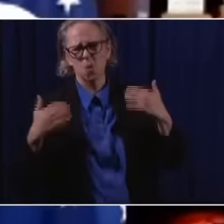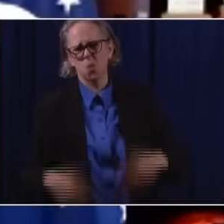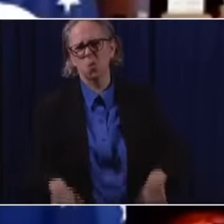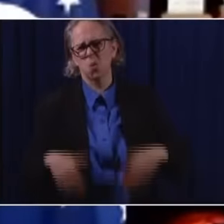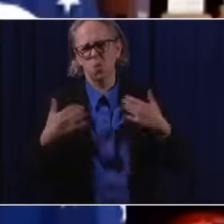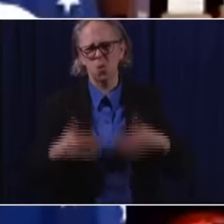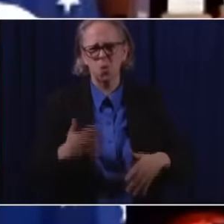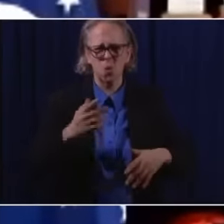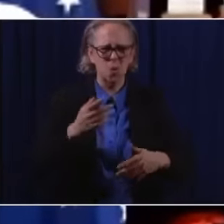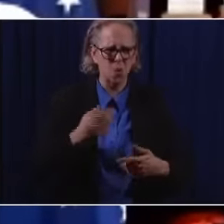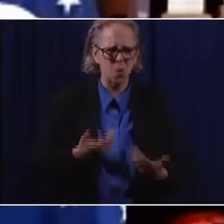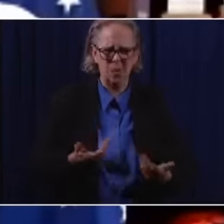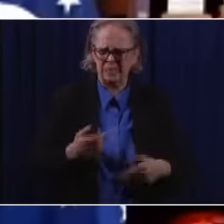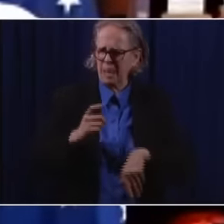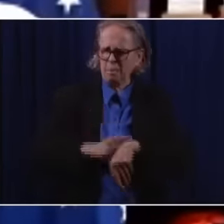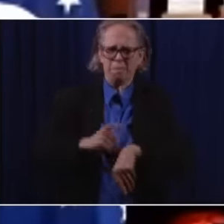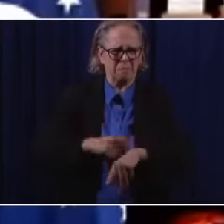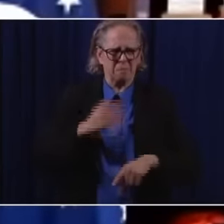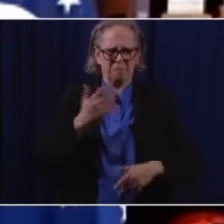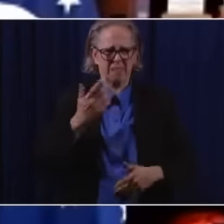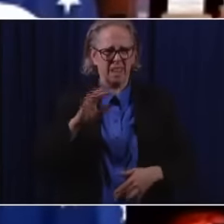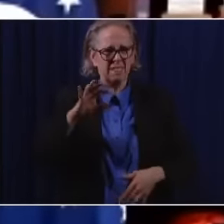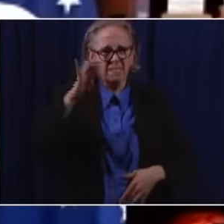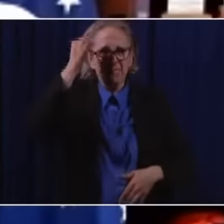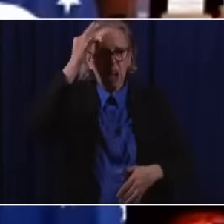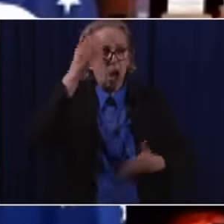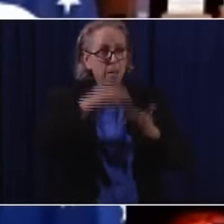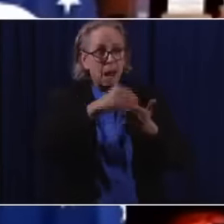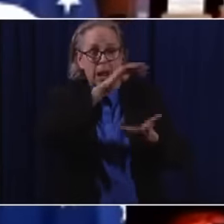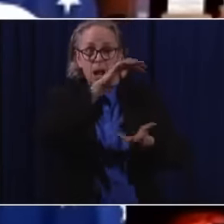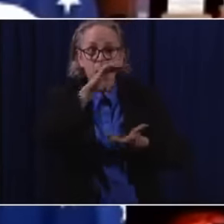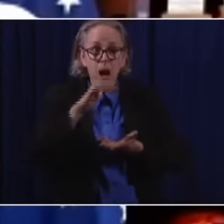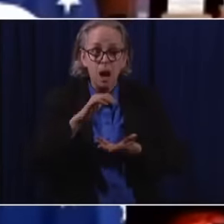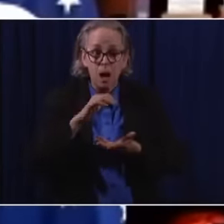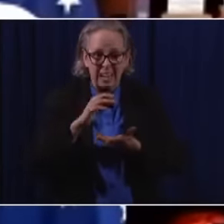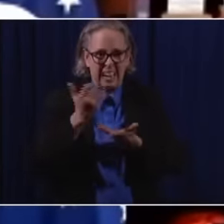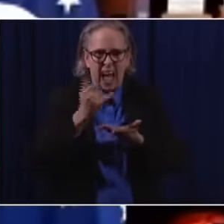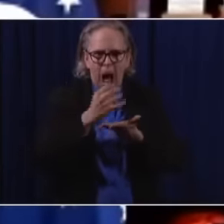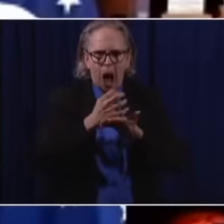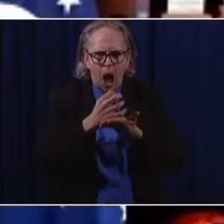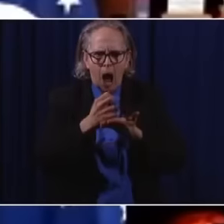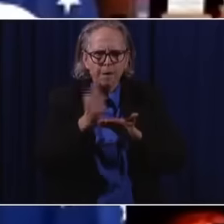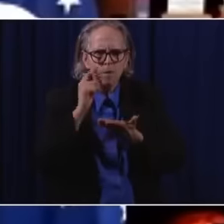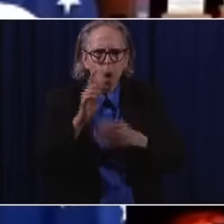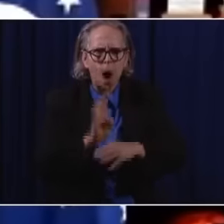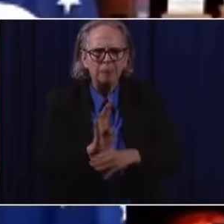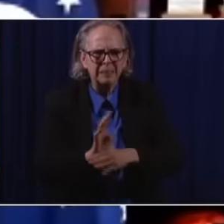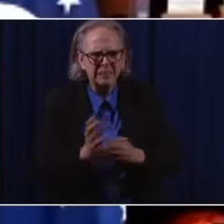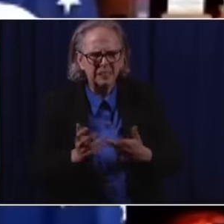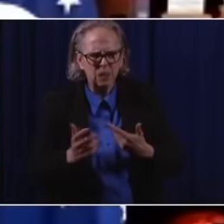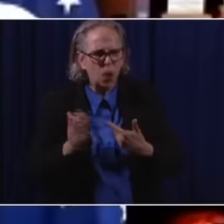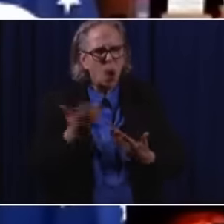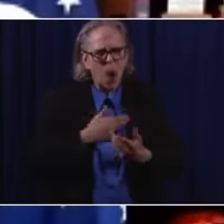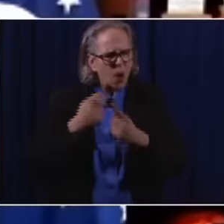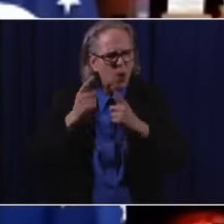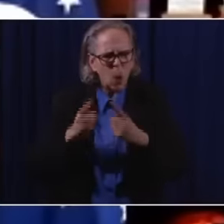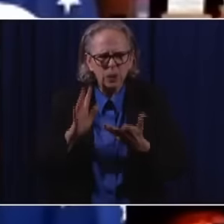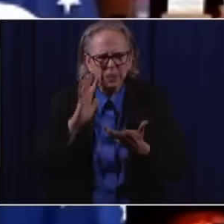out. And this is really helping to build a bridge to a better day, to a federal plan,